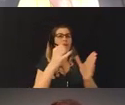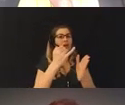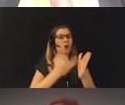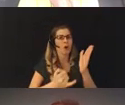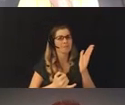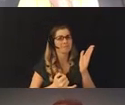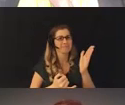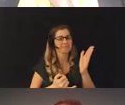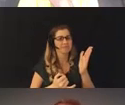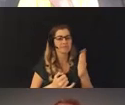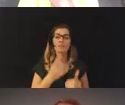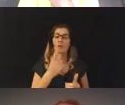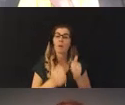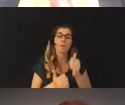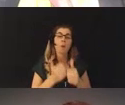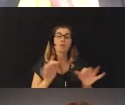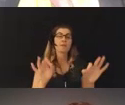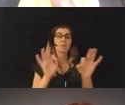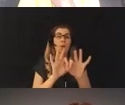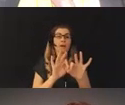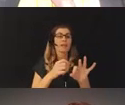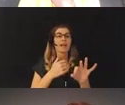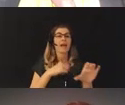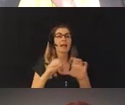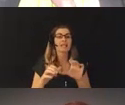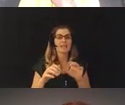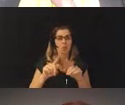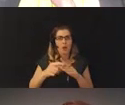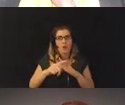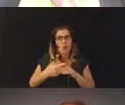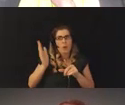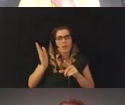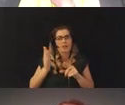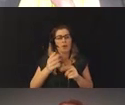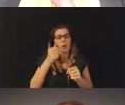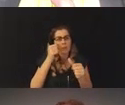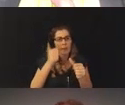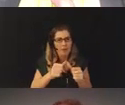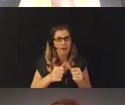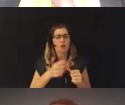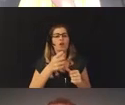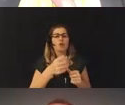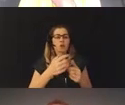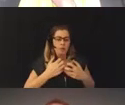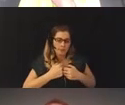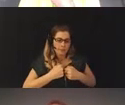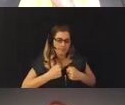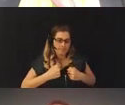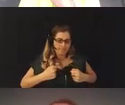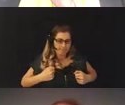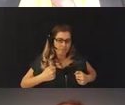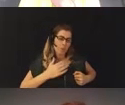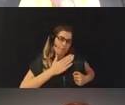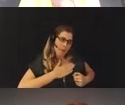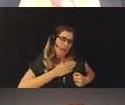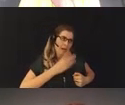And I think the most important thing is something that I did at the onset of this presentation, right? Share about yourself, be vulnerable, be more than vulnerable, right? Be a